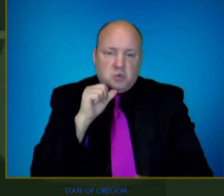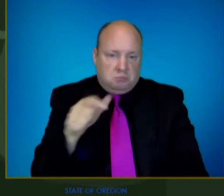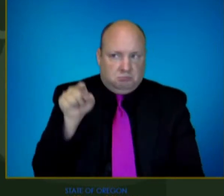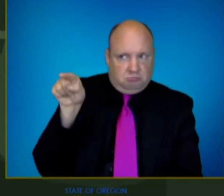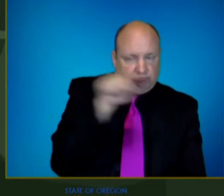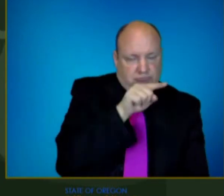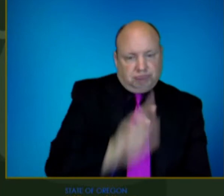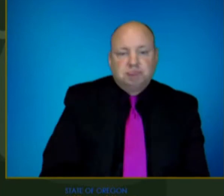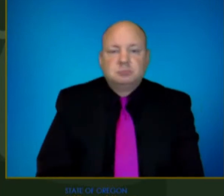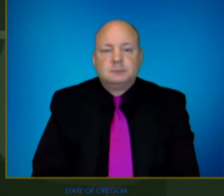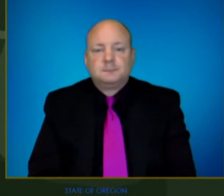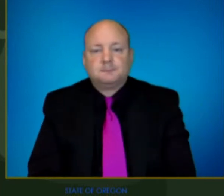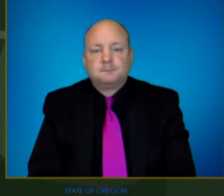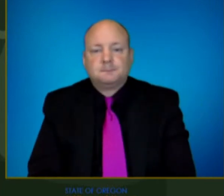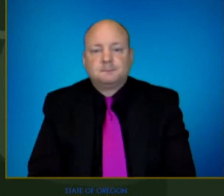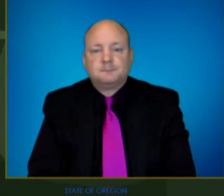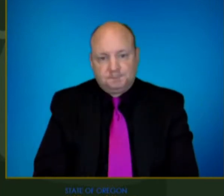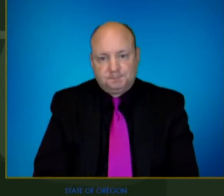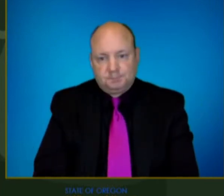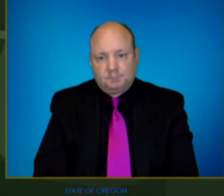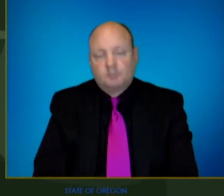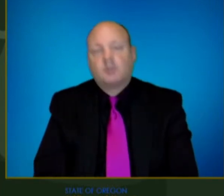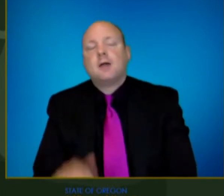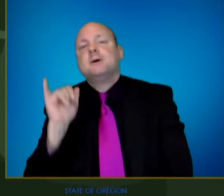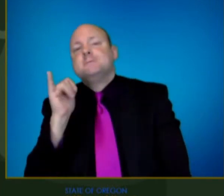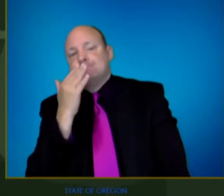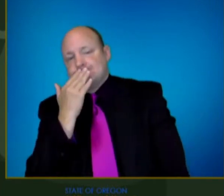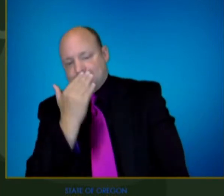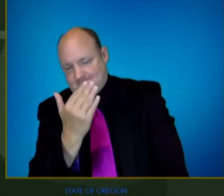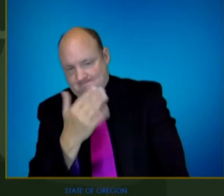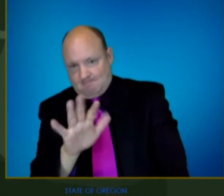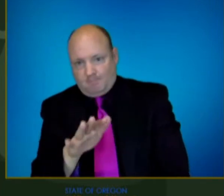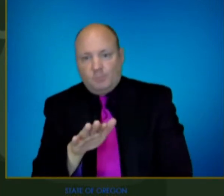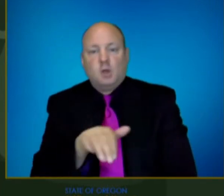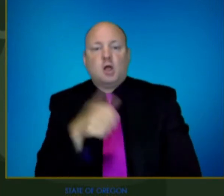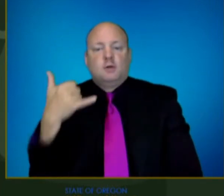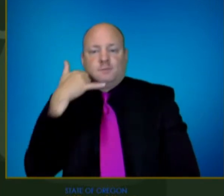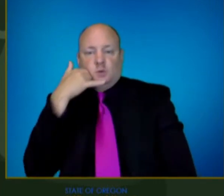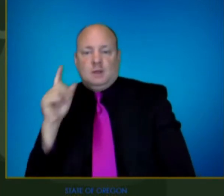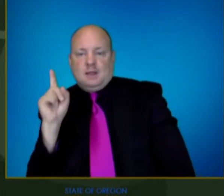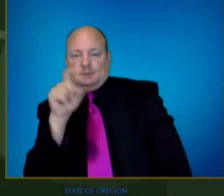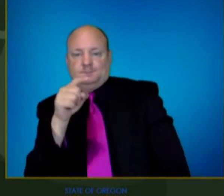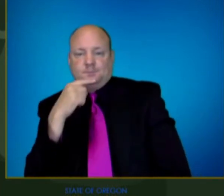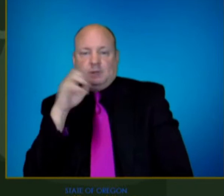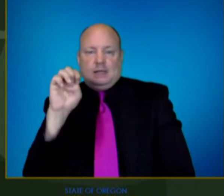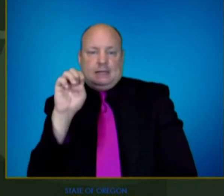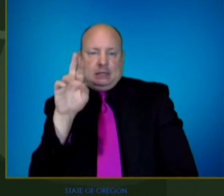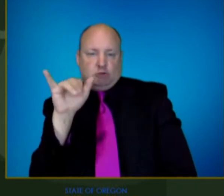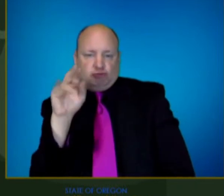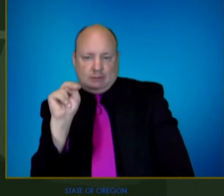Thank you, Rachel. We'll go next to Erin Ross with OPB. Go ahead, Erin.